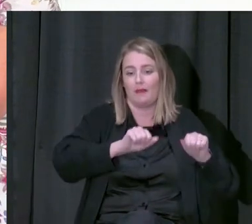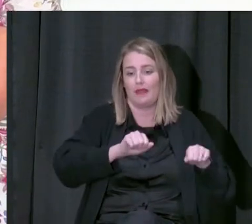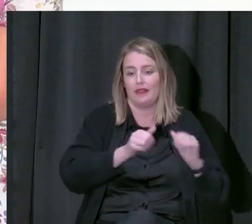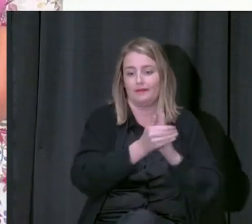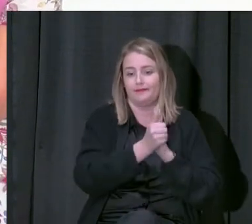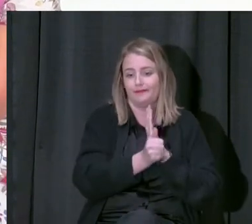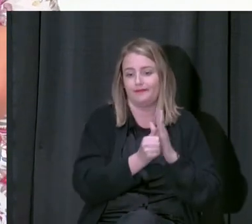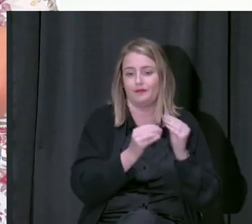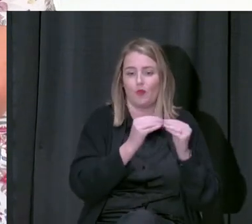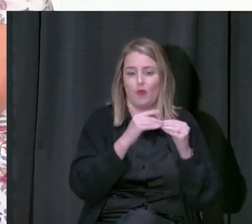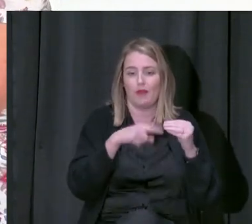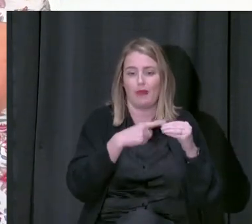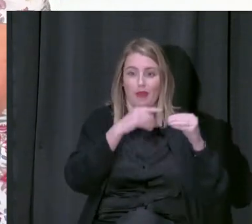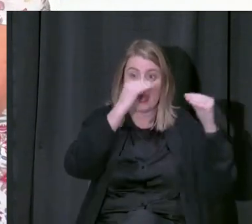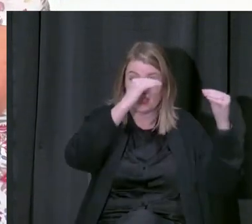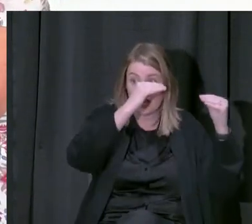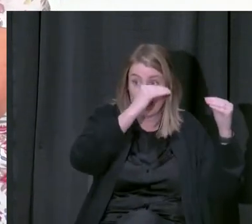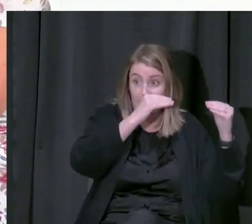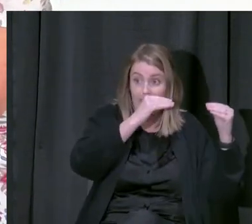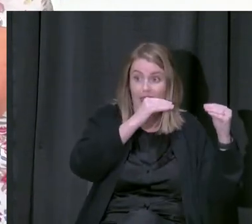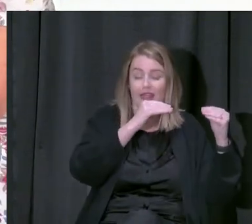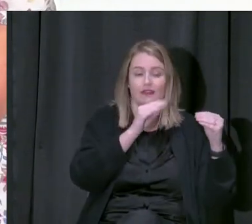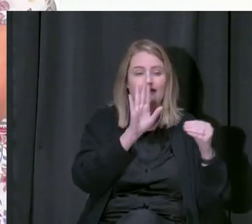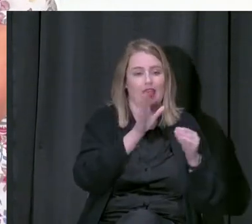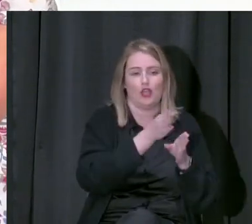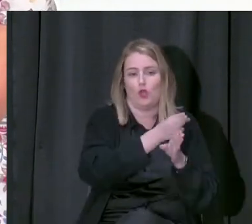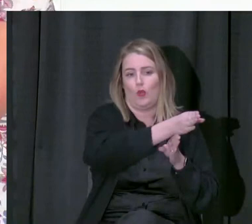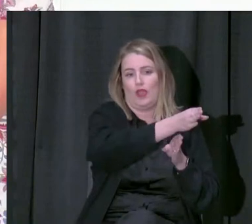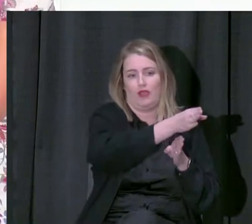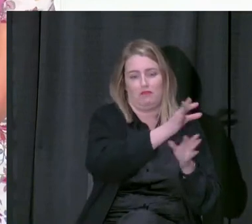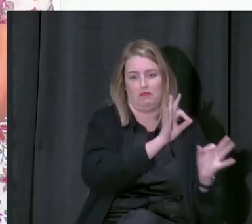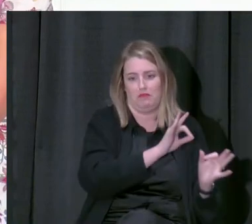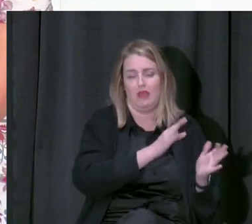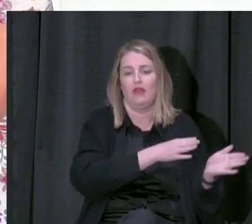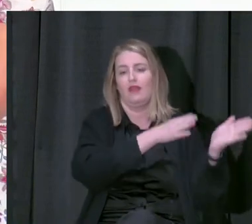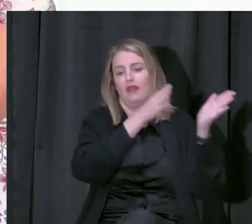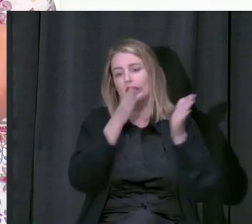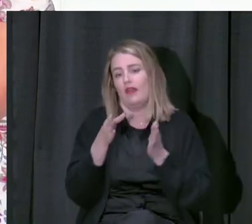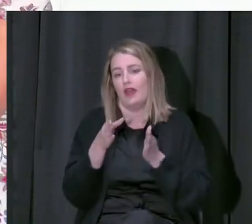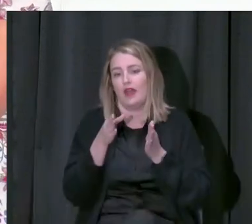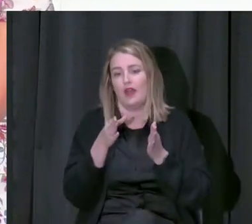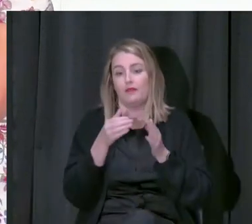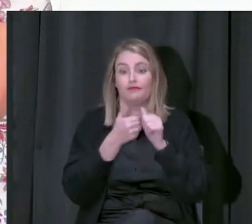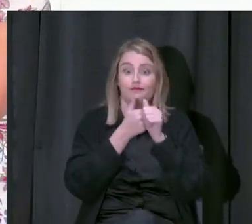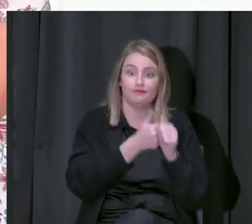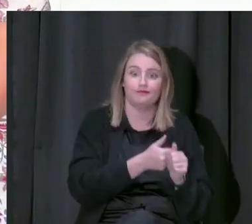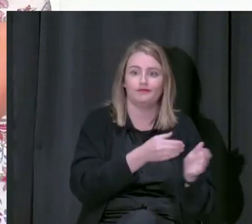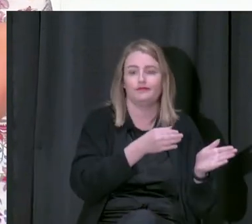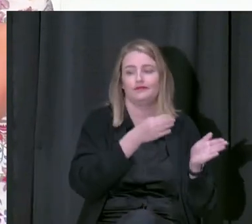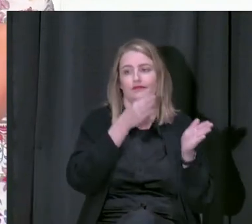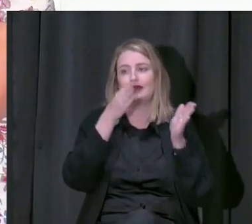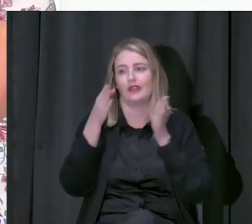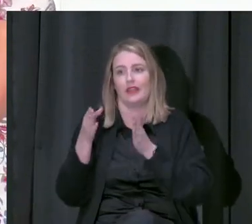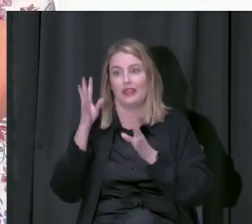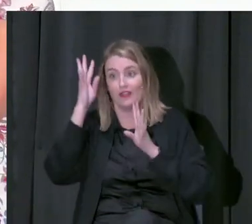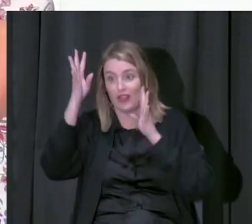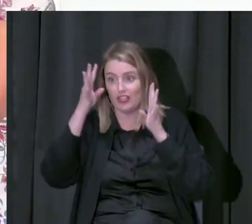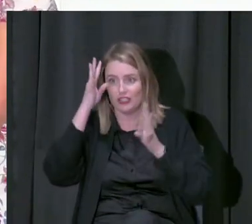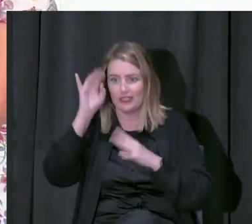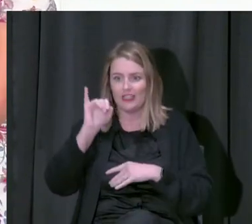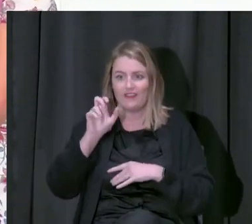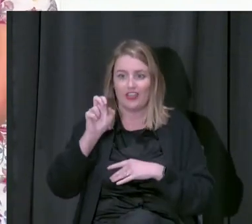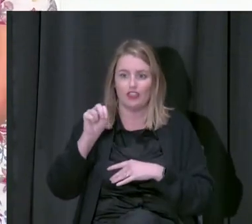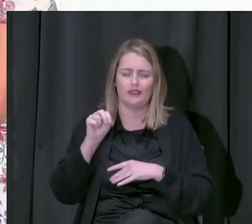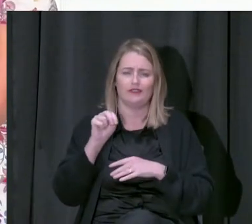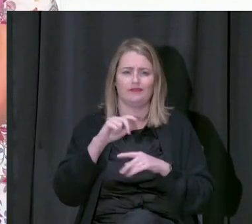about, I want to educate, you have that as a career path. Conformance is a career path. Innovation is a career path.